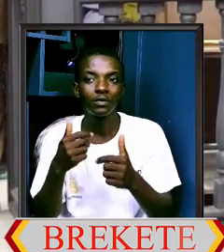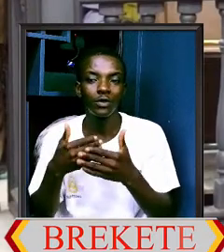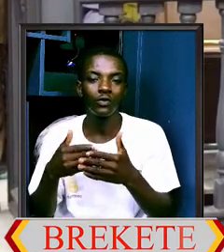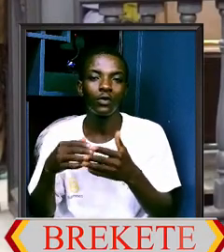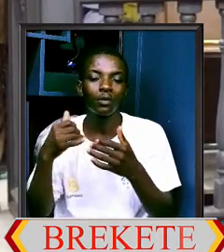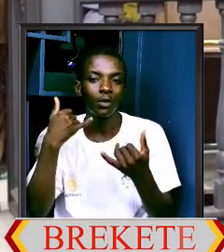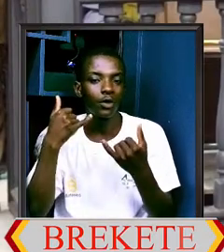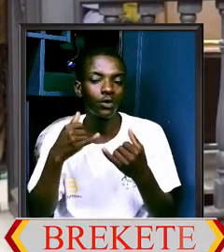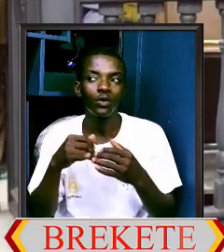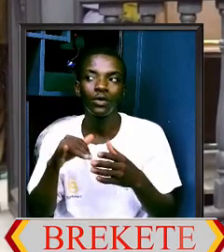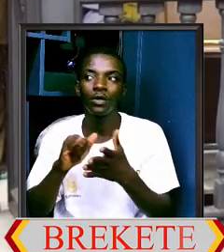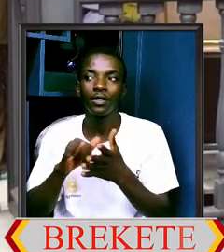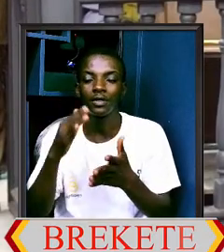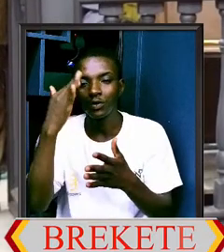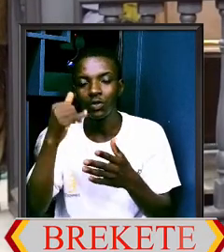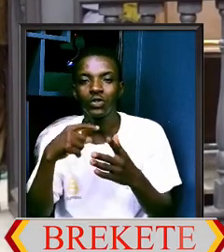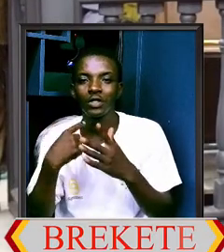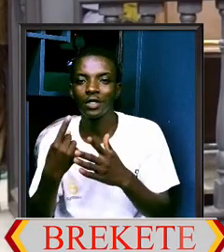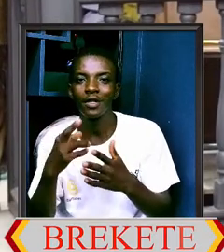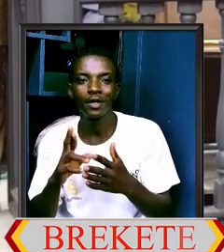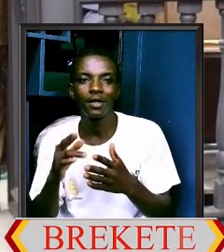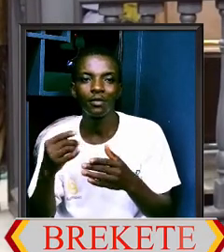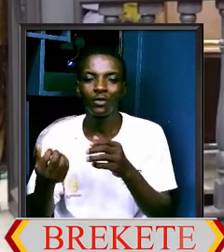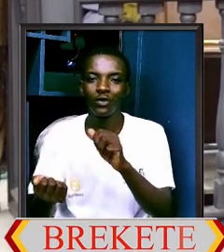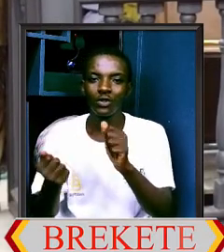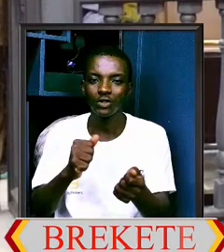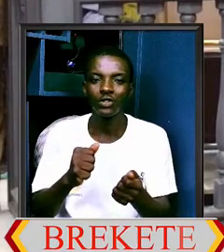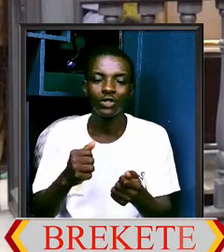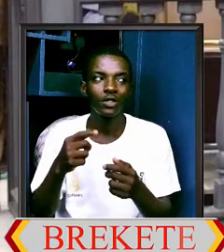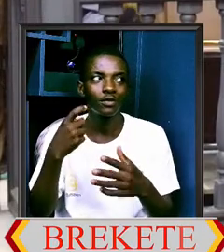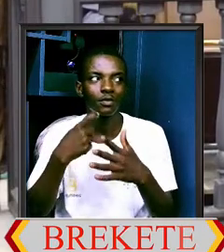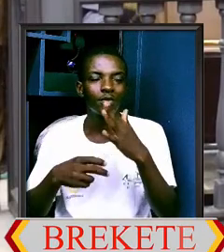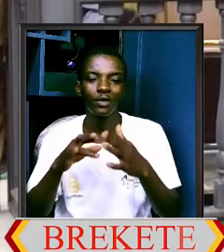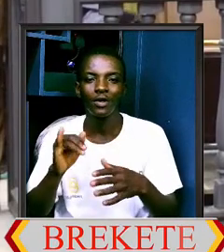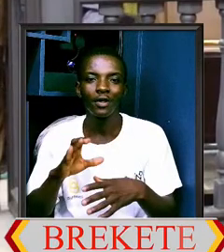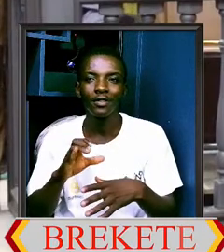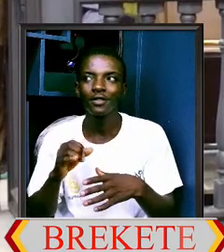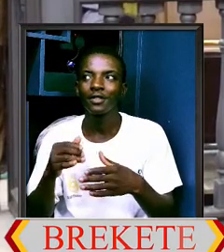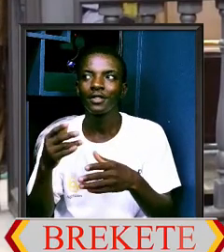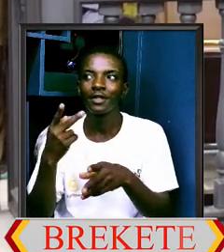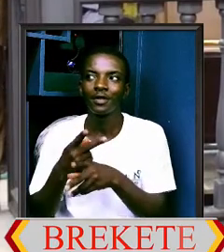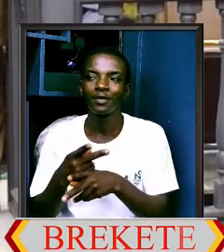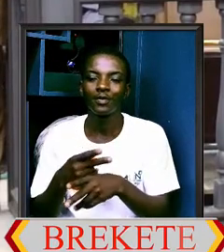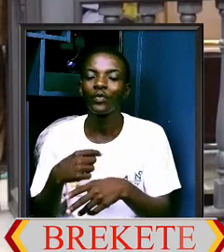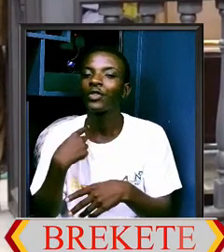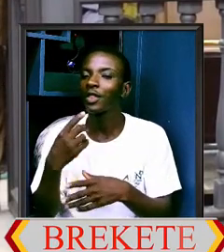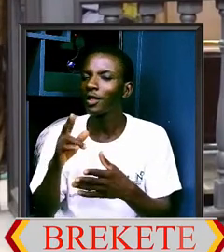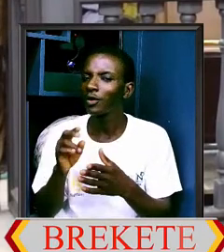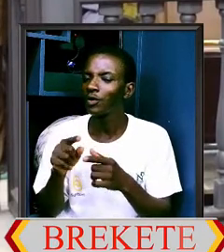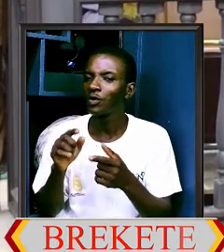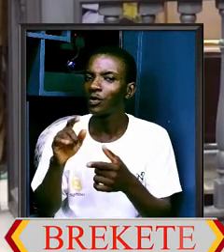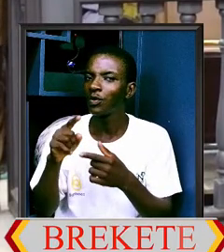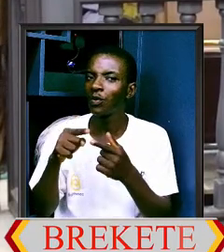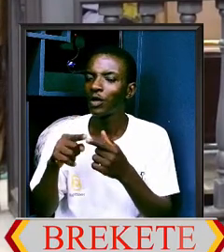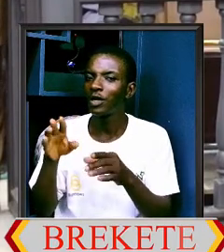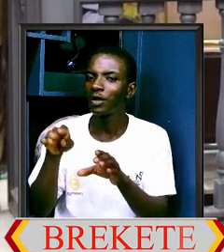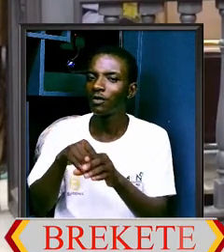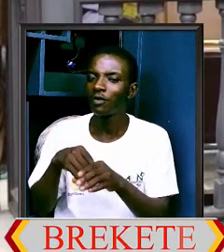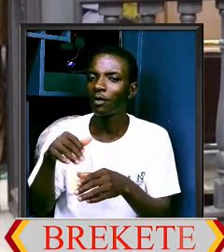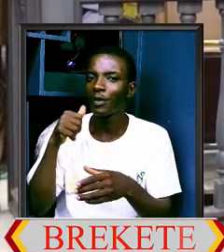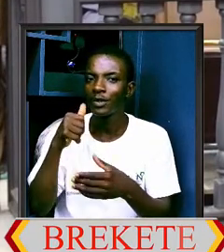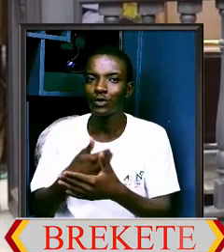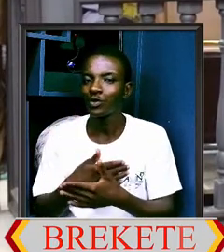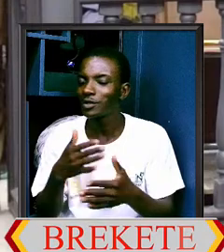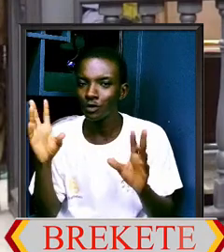make the call. So now make we they tell her now say before you go check, make he drop one jerrycan for me. I don't tell him say when he involve my